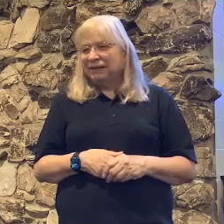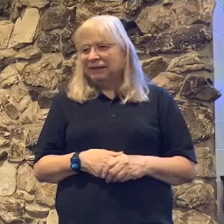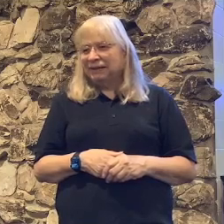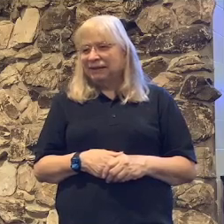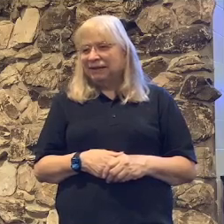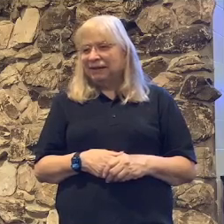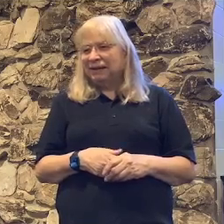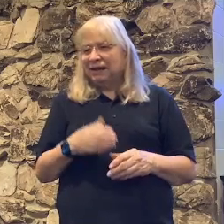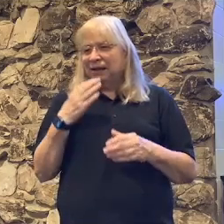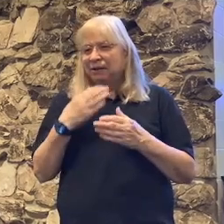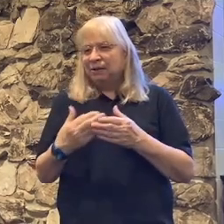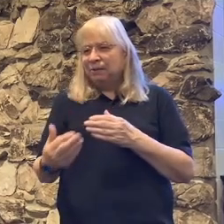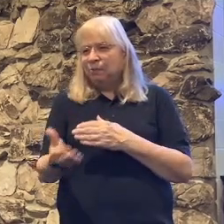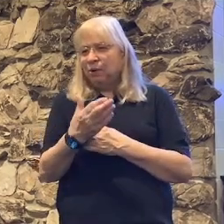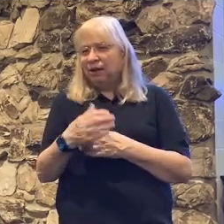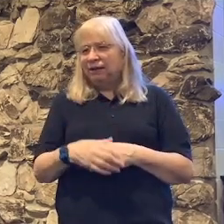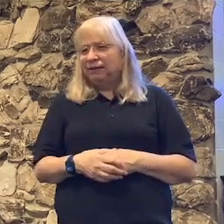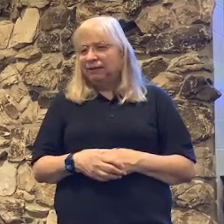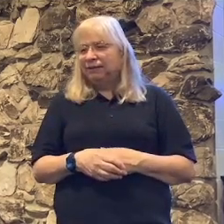Good morning.